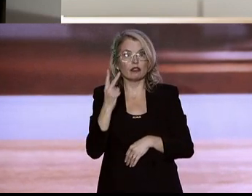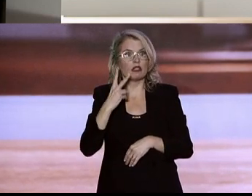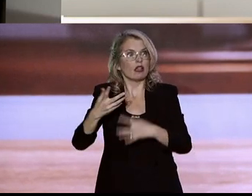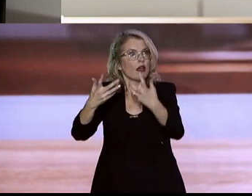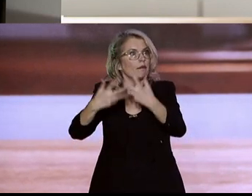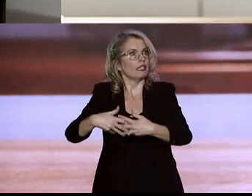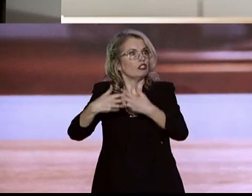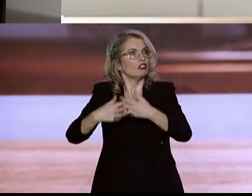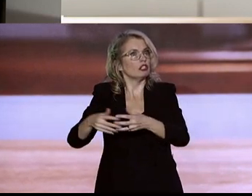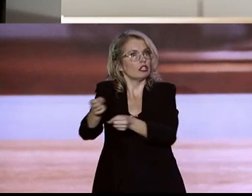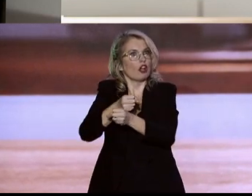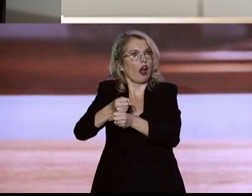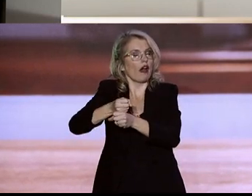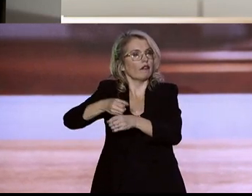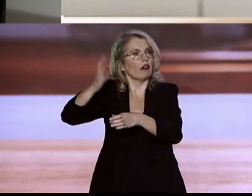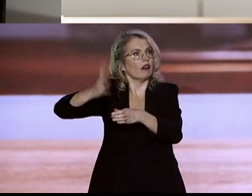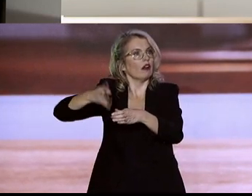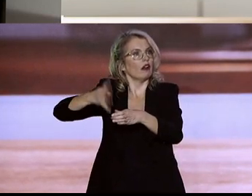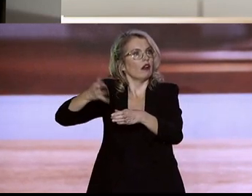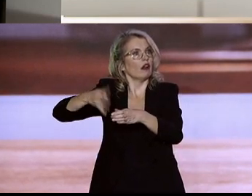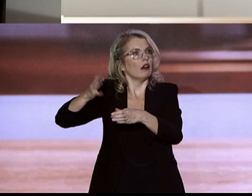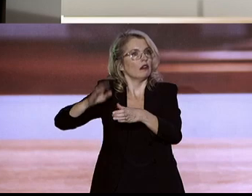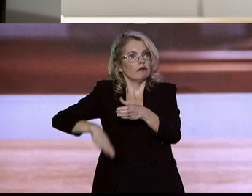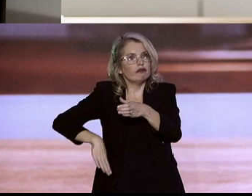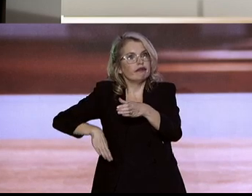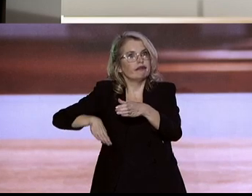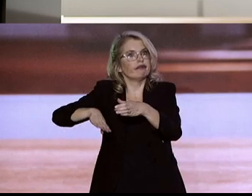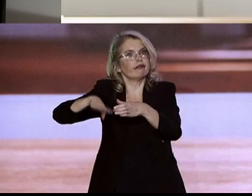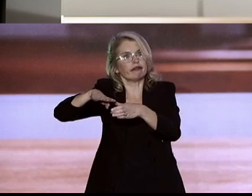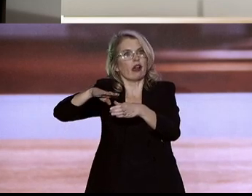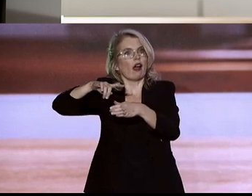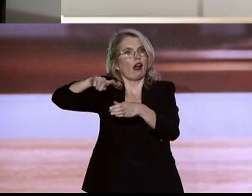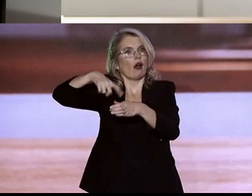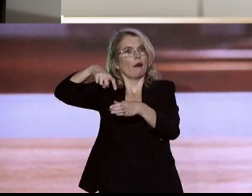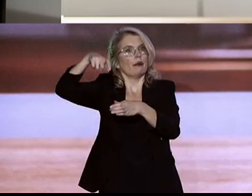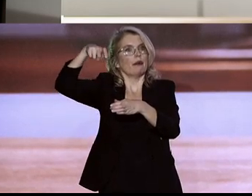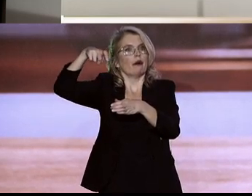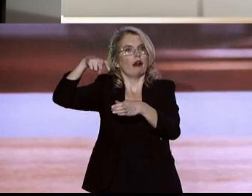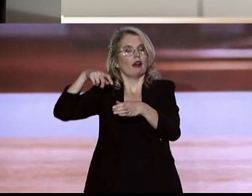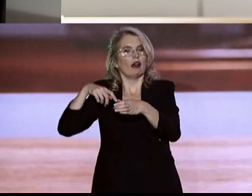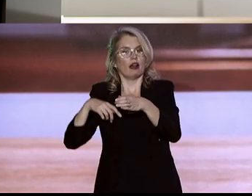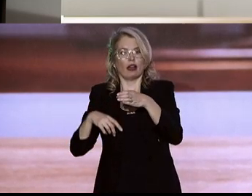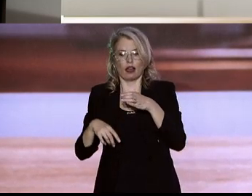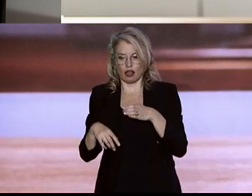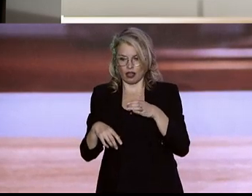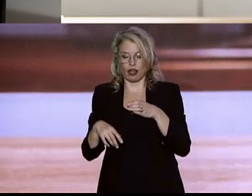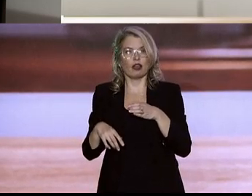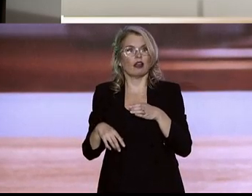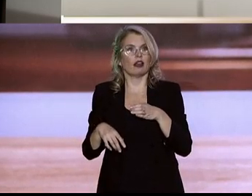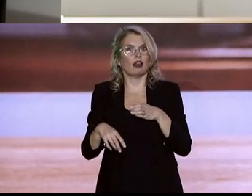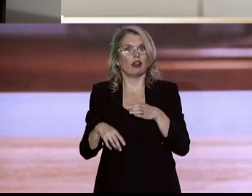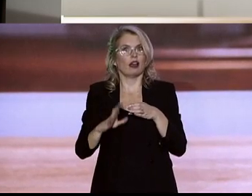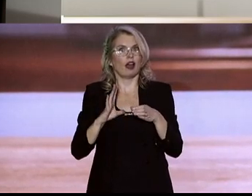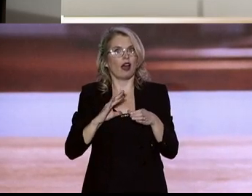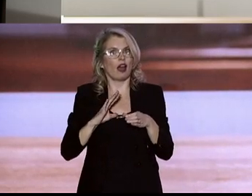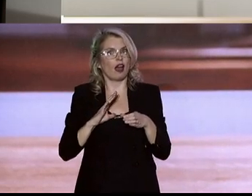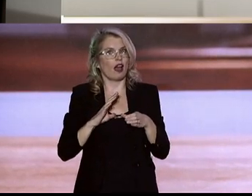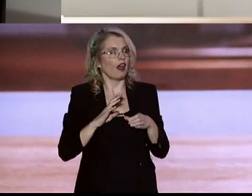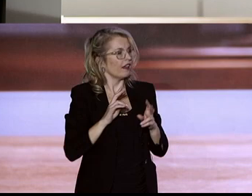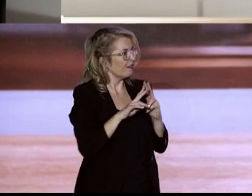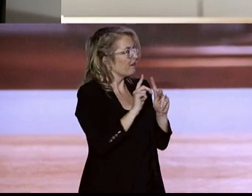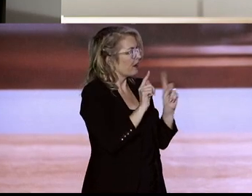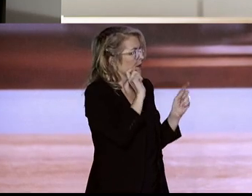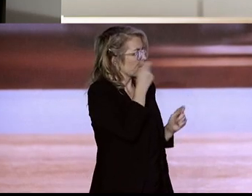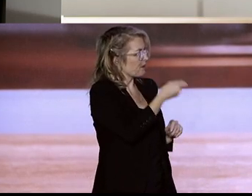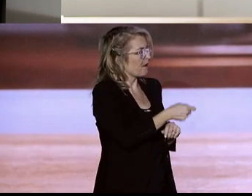cup of coffee is being put on the final flourishes of foam with the coffee machine. That's very